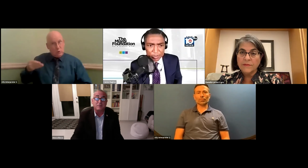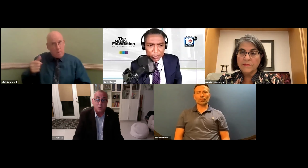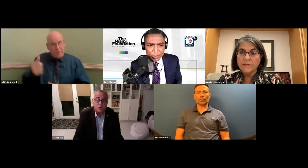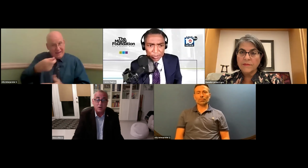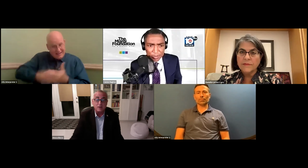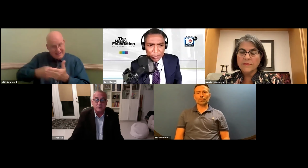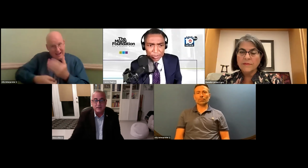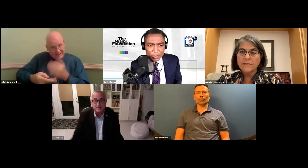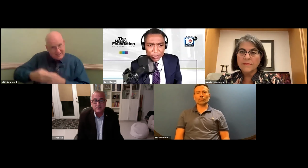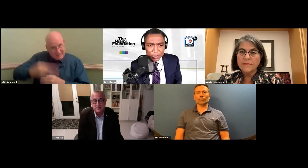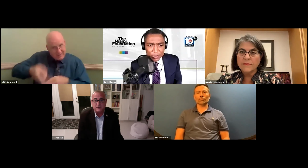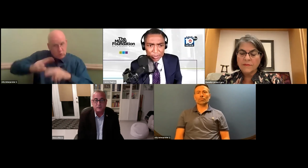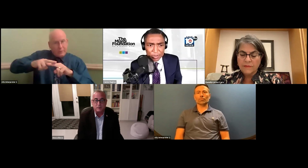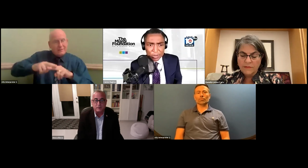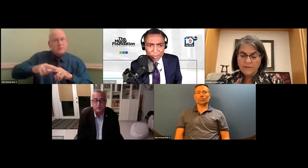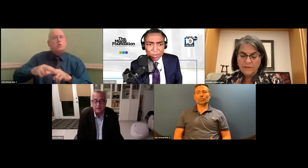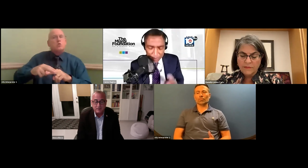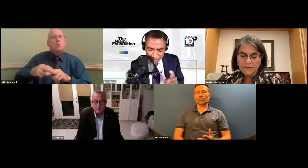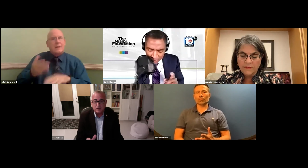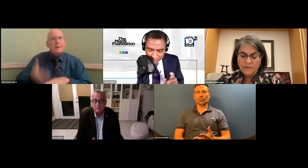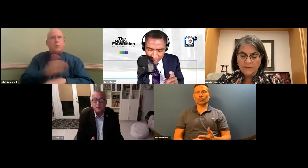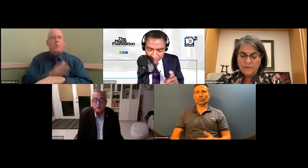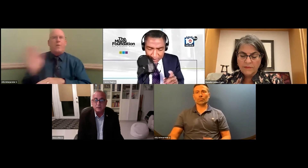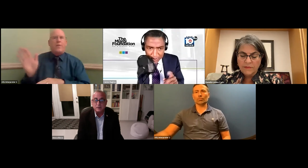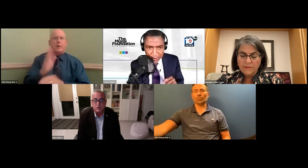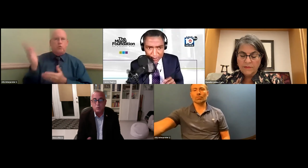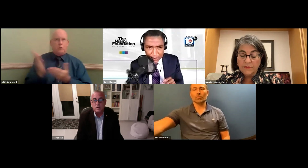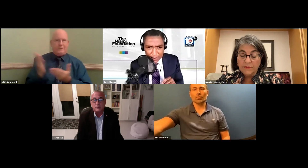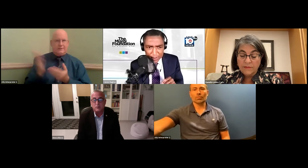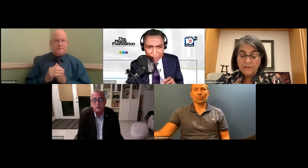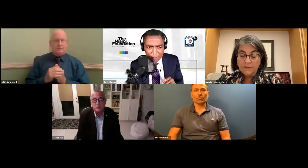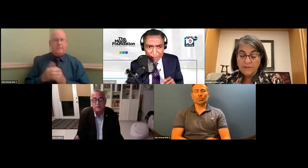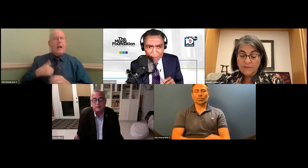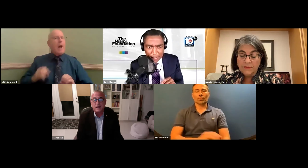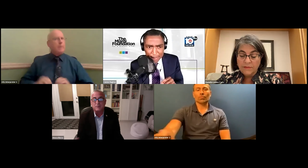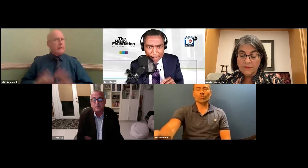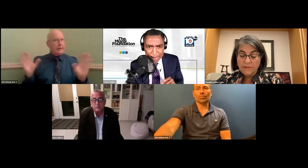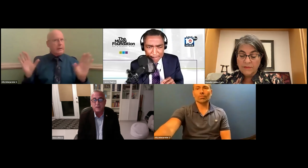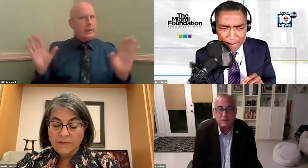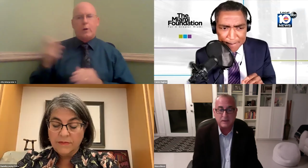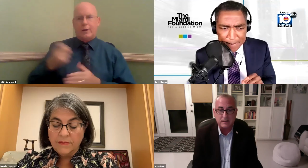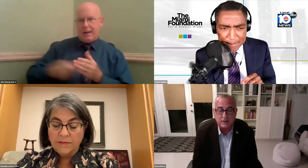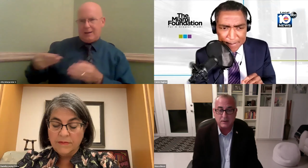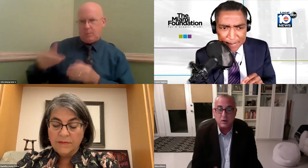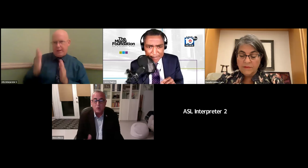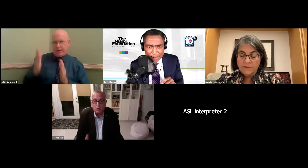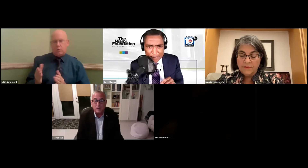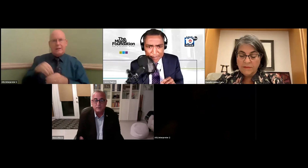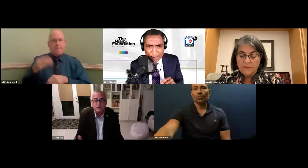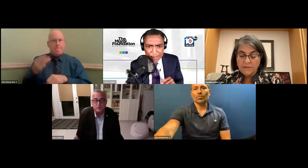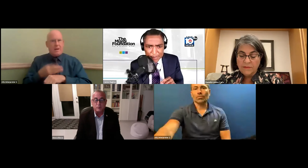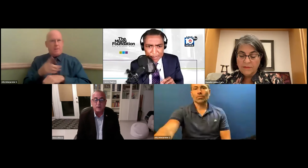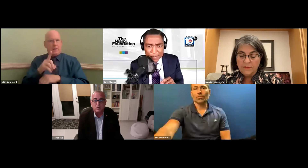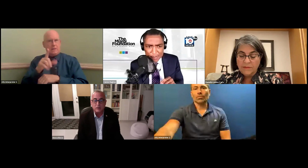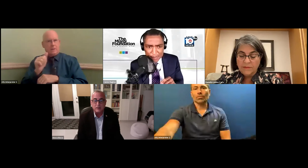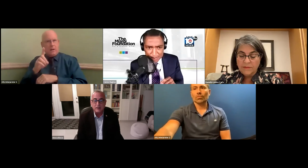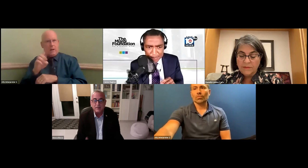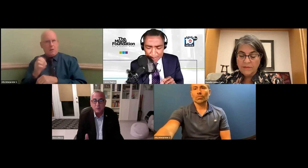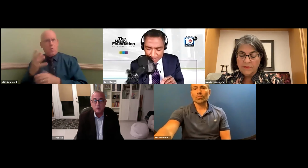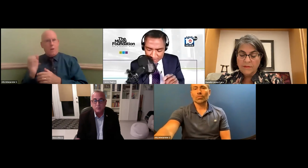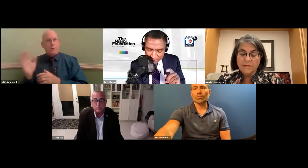even more to get that kind of service. So I'm very clear on where the taxpayer of Miami-Dade County wants their